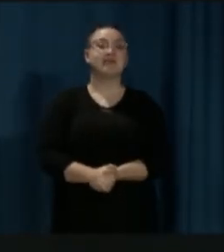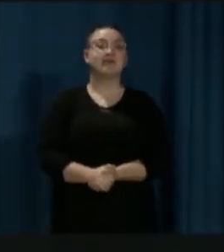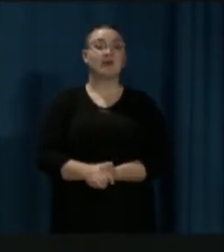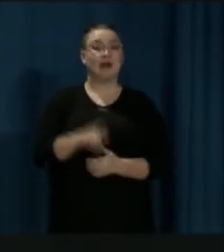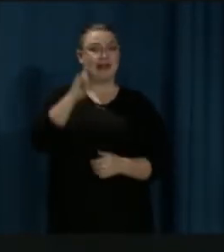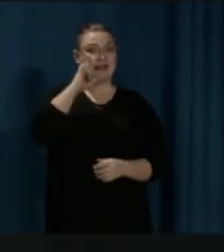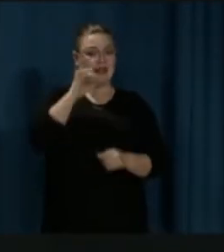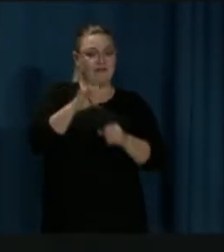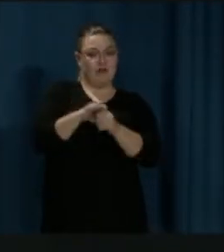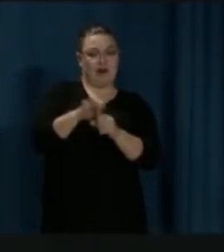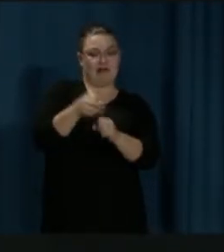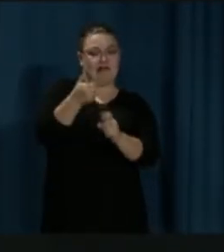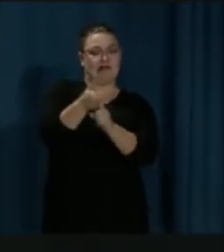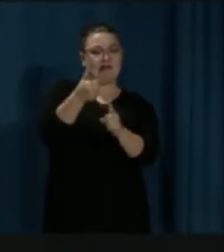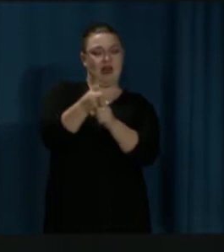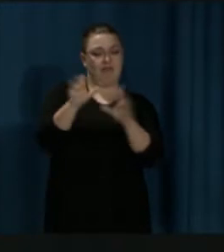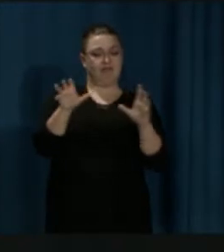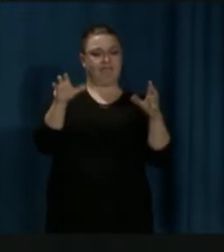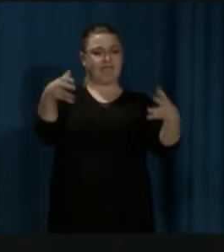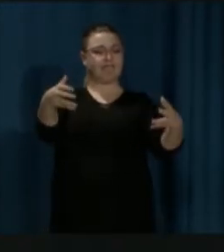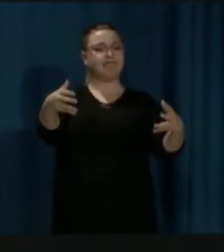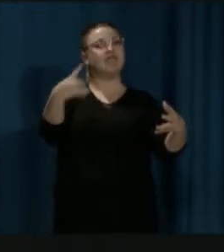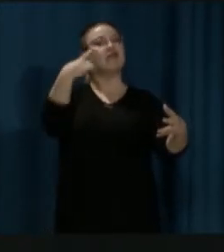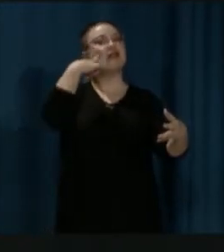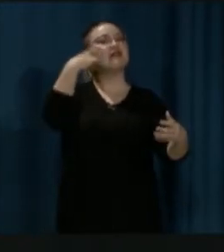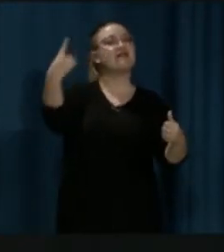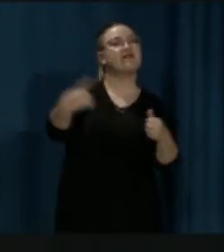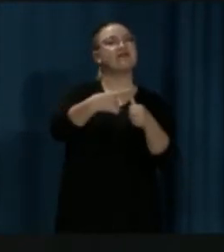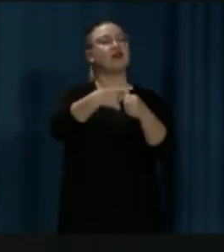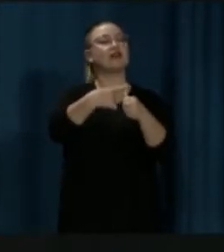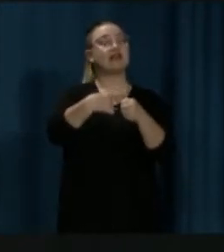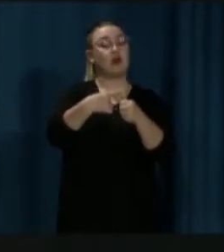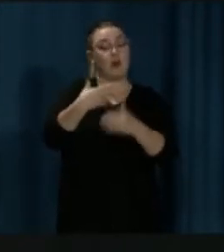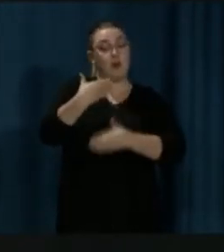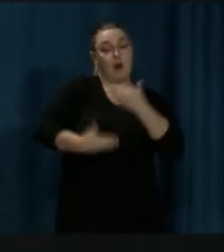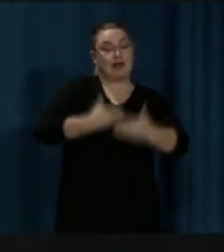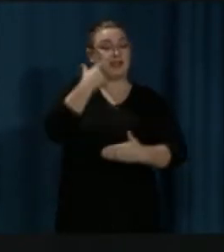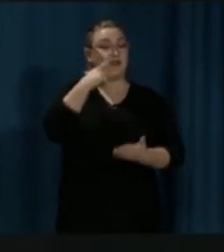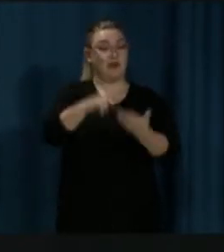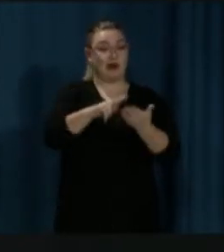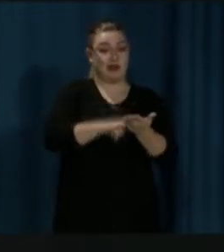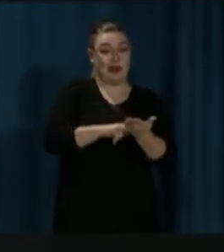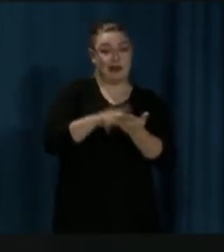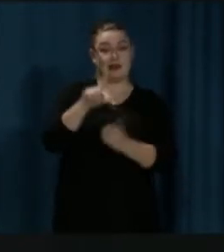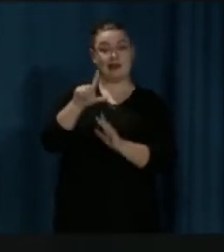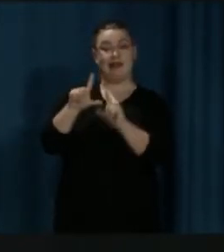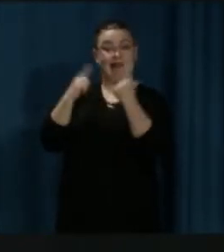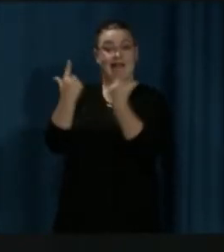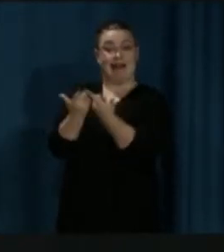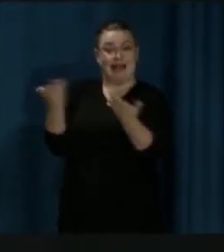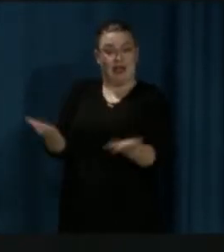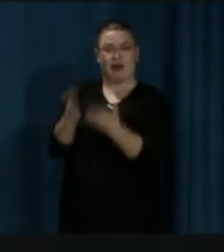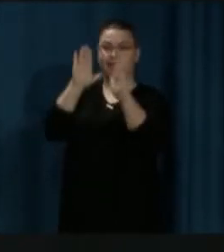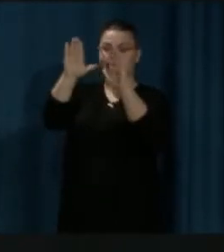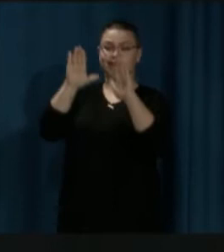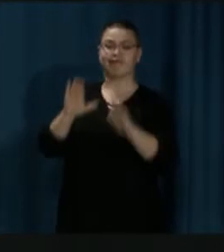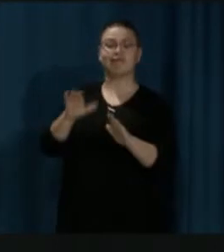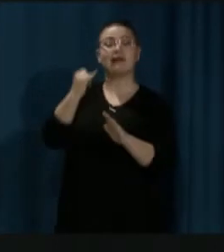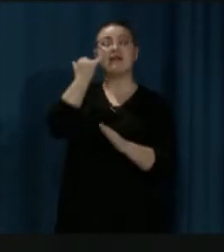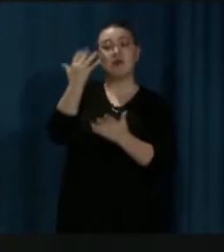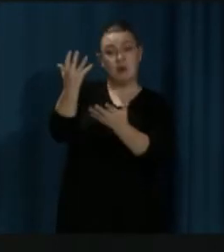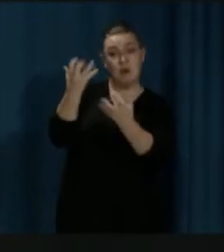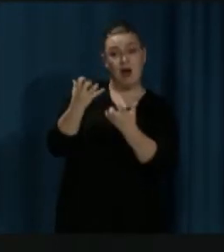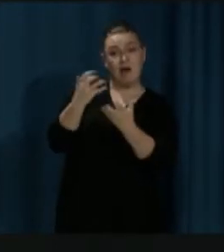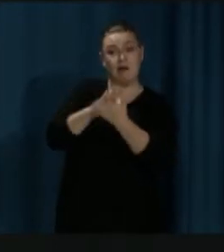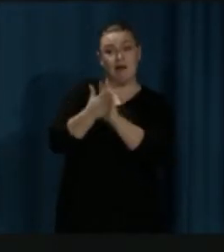about voting itself, we have to think about the process of becoming registered to vote. And Yes. of course, the League is great about working with individuals that are interested in